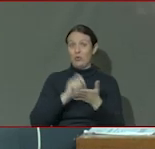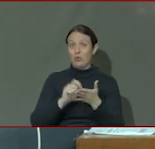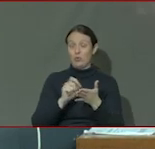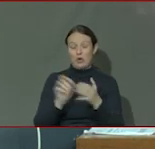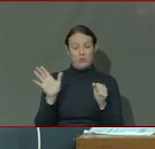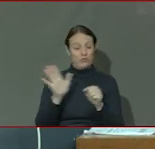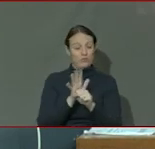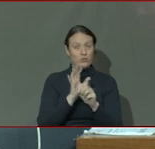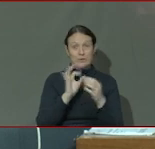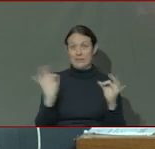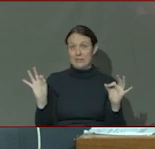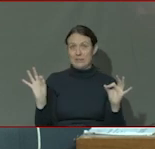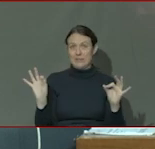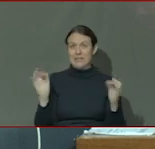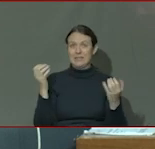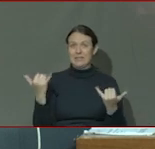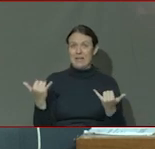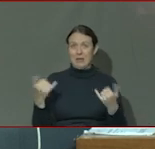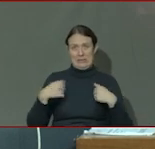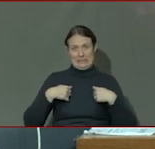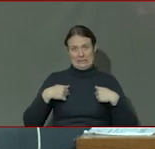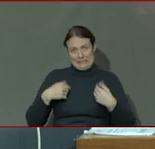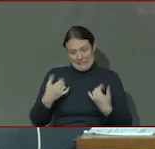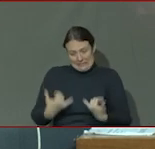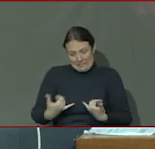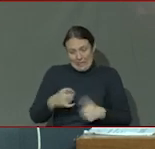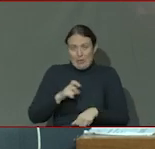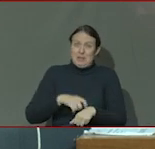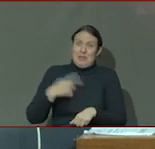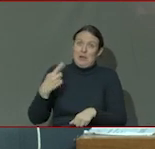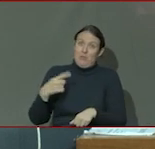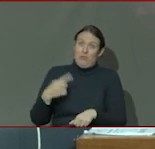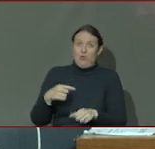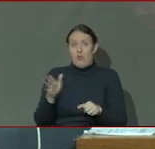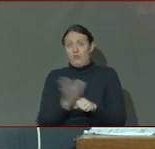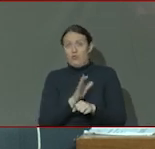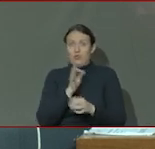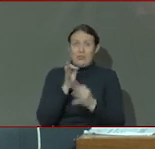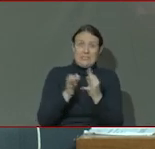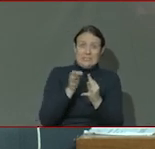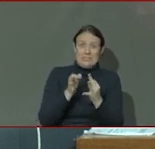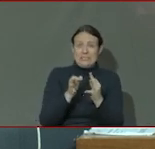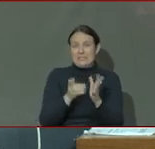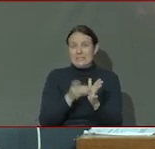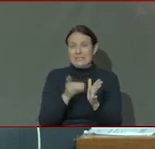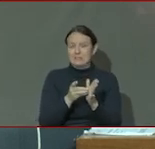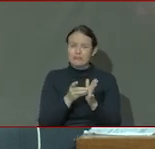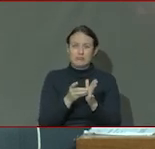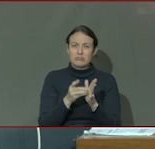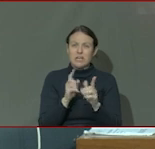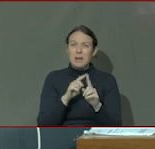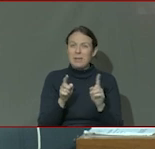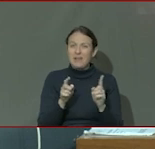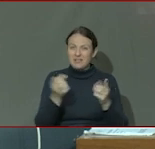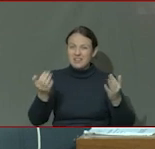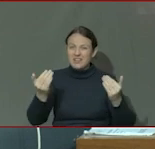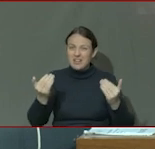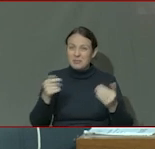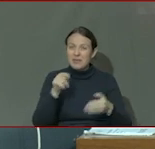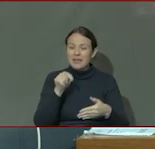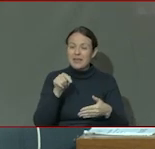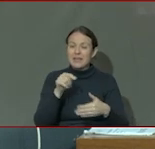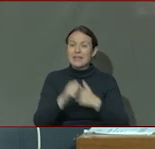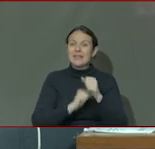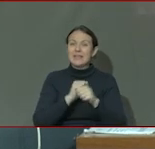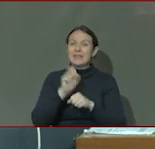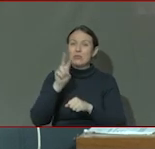Because I don't have time now to dictate to you what you should write here exactly. But why, if they said here in this year, 2019,